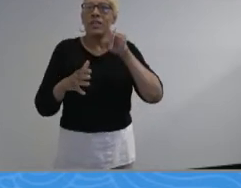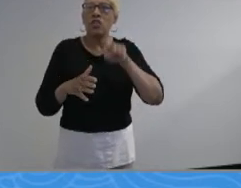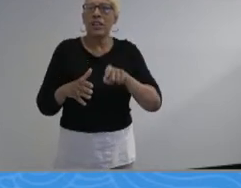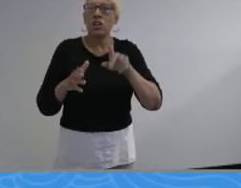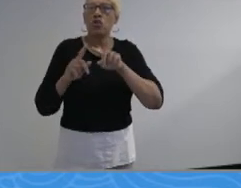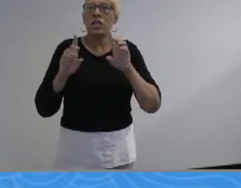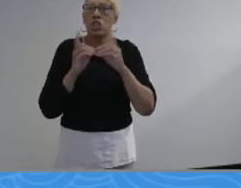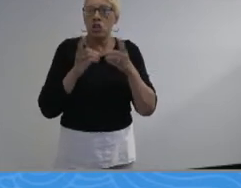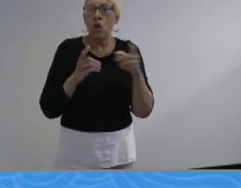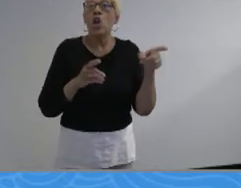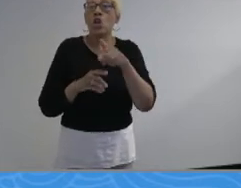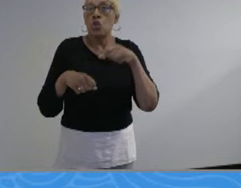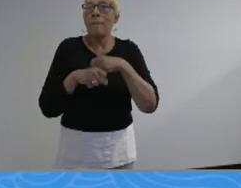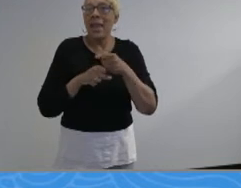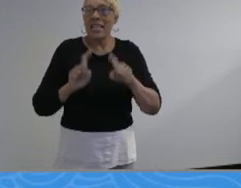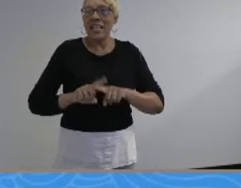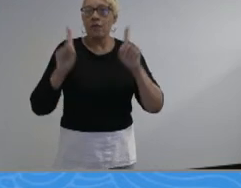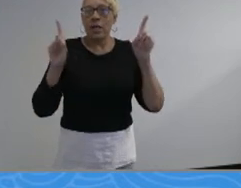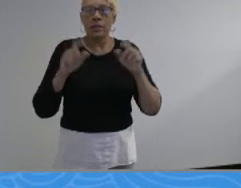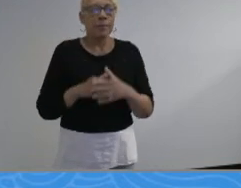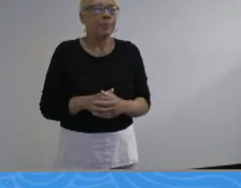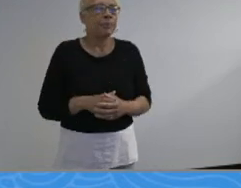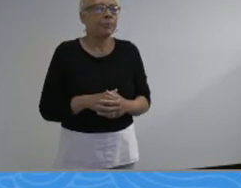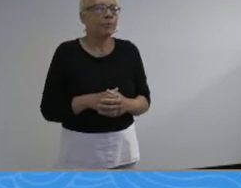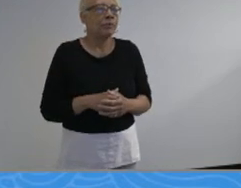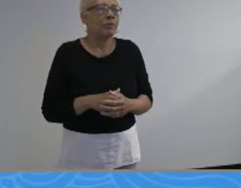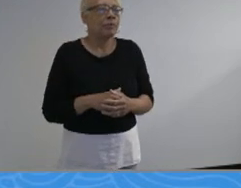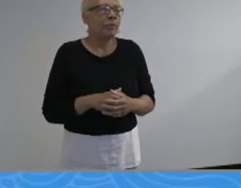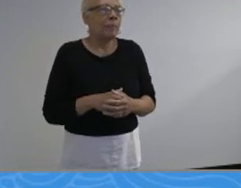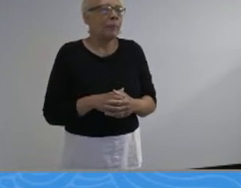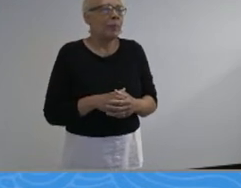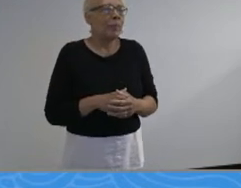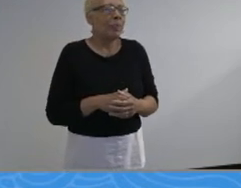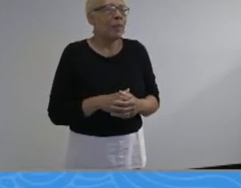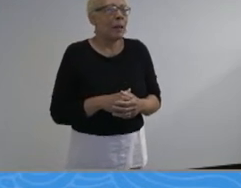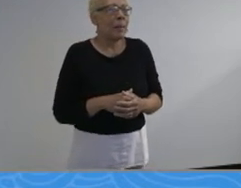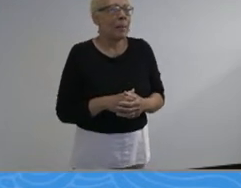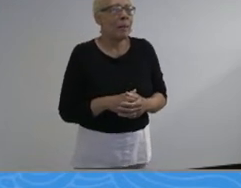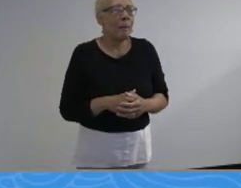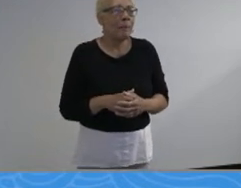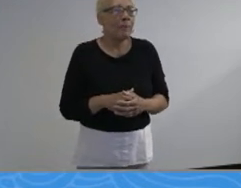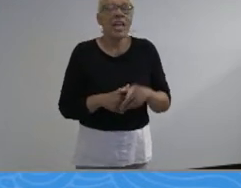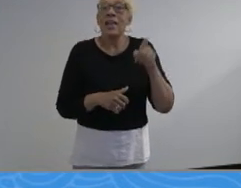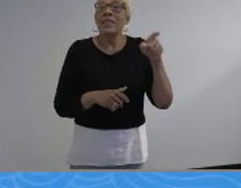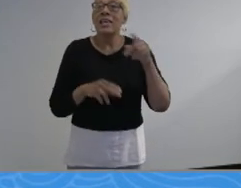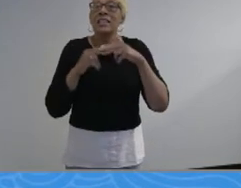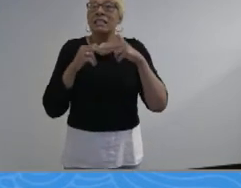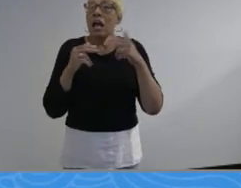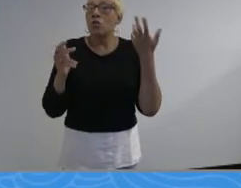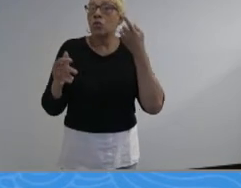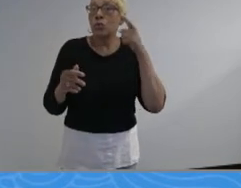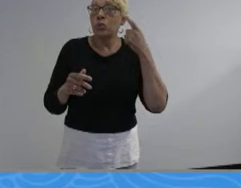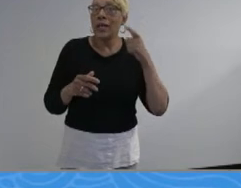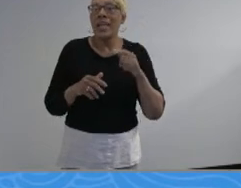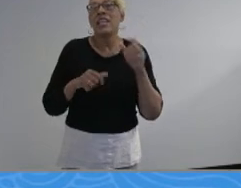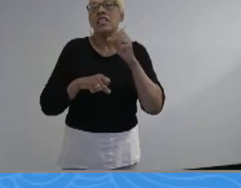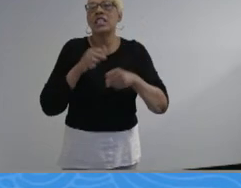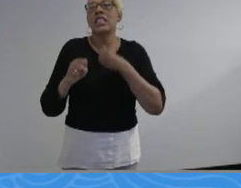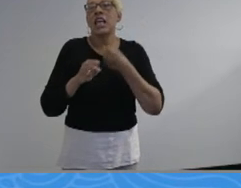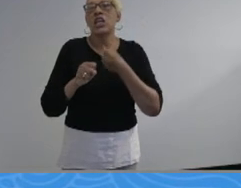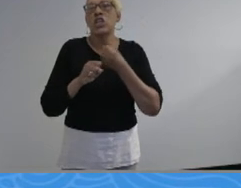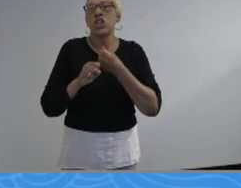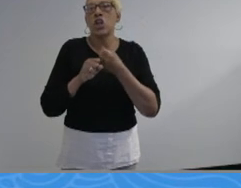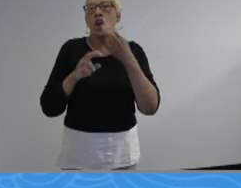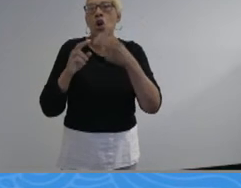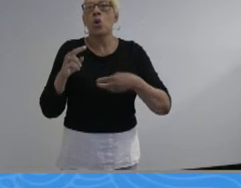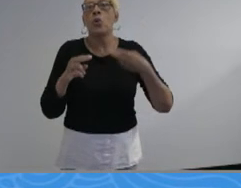difference. So I'm going to skip this slide. The basic purpose of this slide is just to show you that it's a year-round process. But right